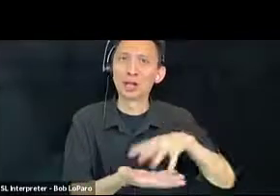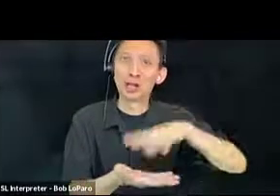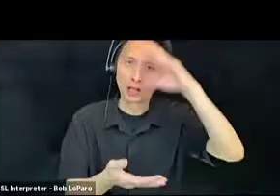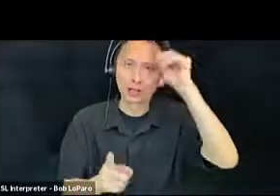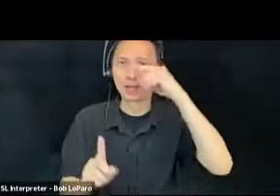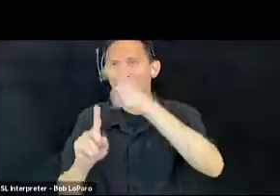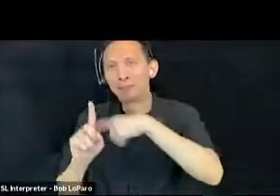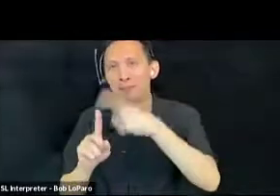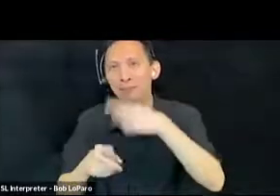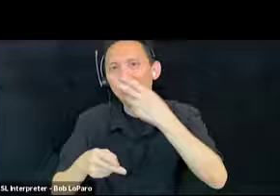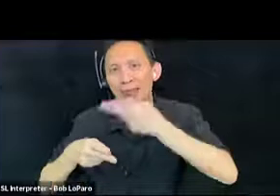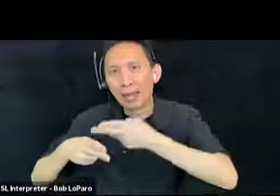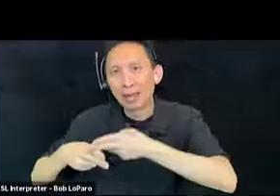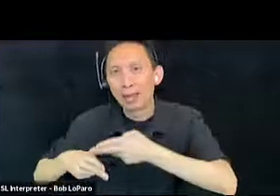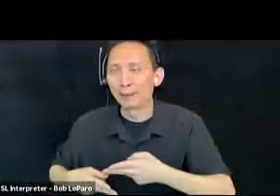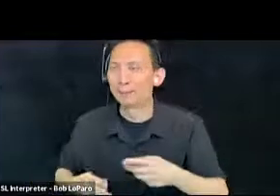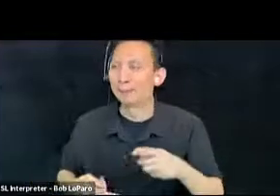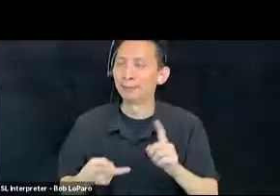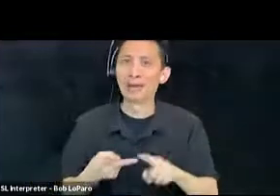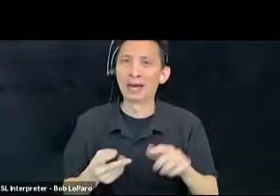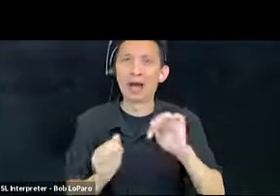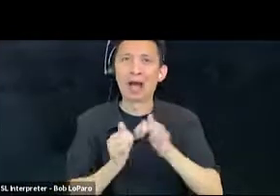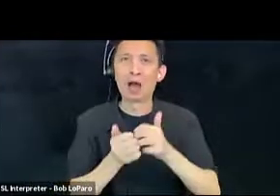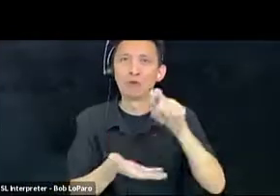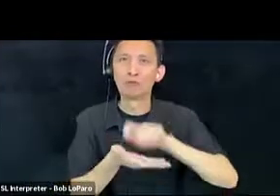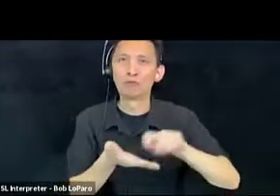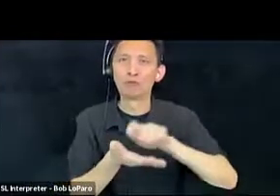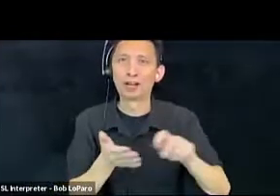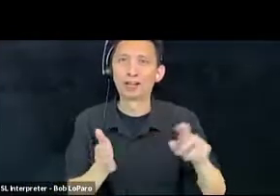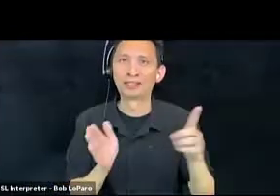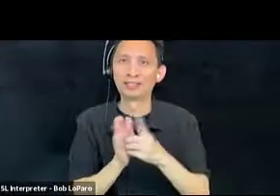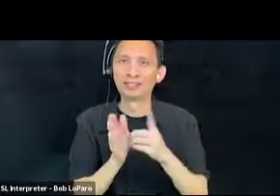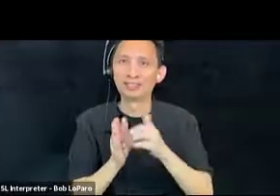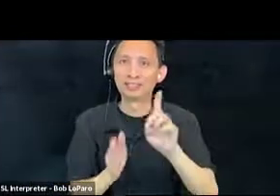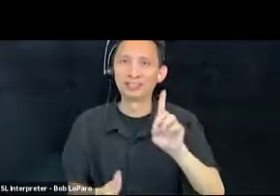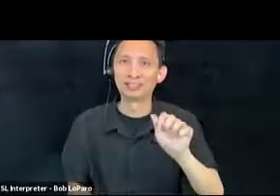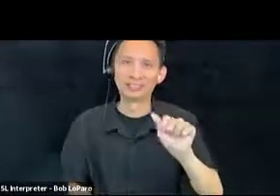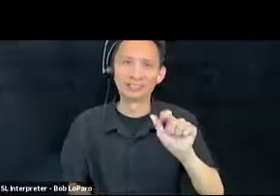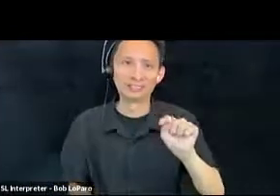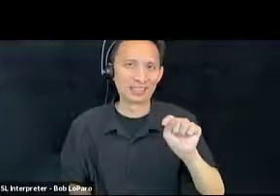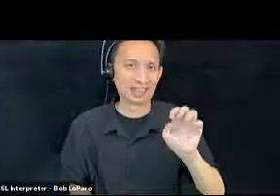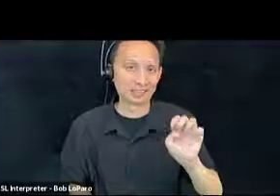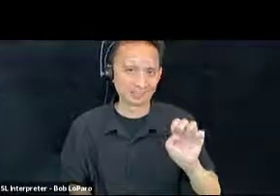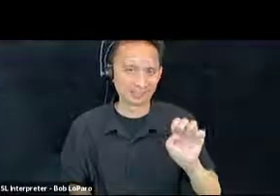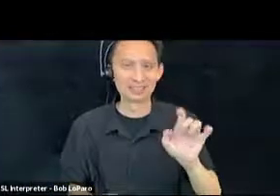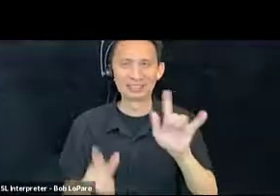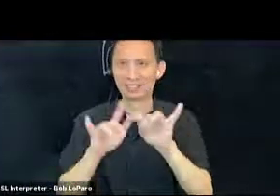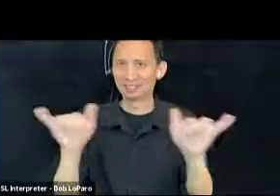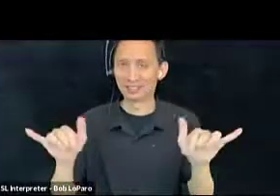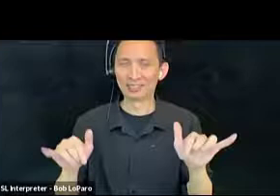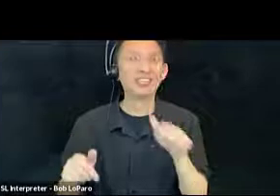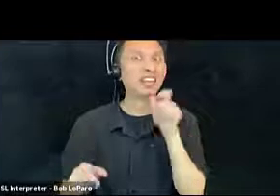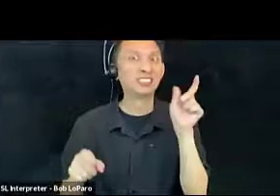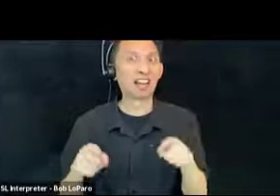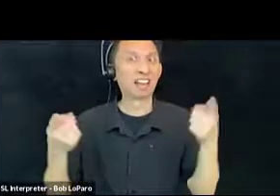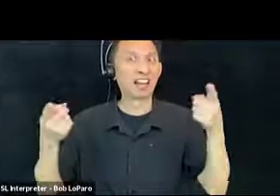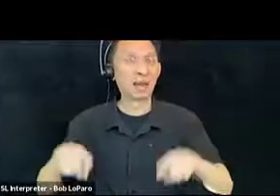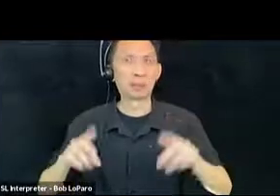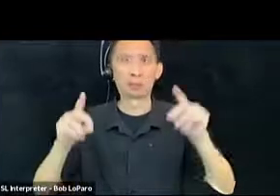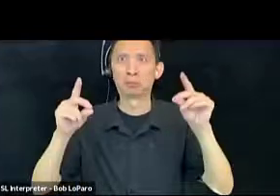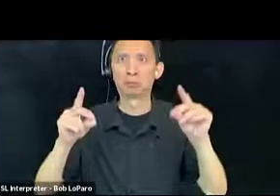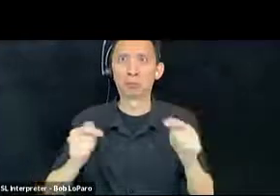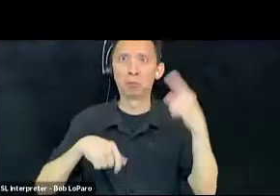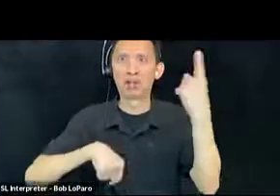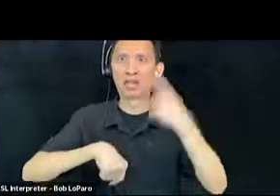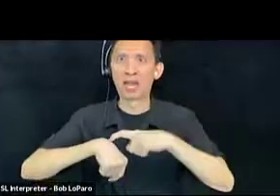how to write a date, all of that fun stuff. And this doesn't have to happen in one shot either. So if you are transitioning from